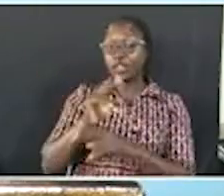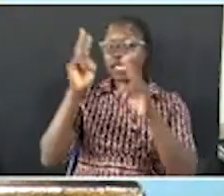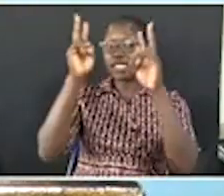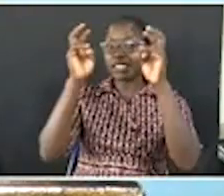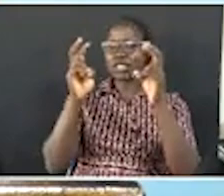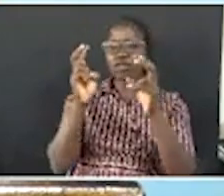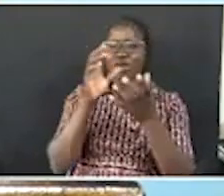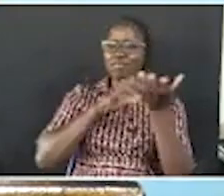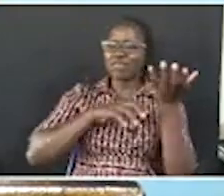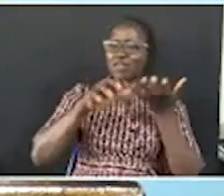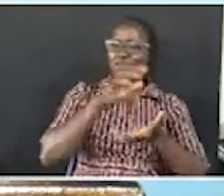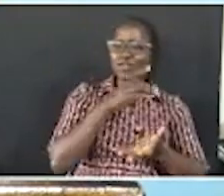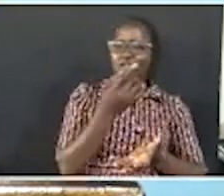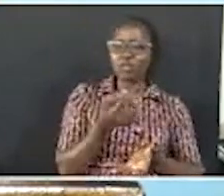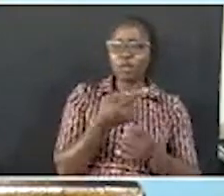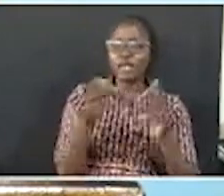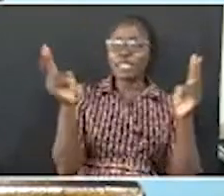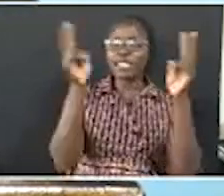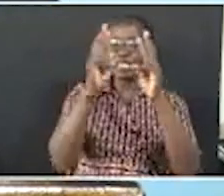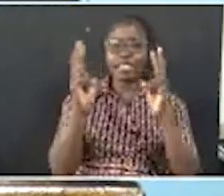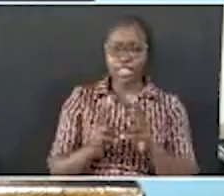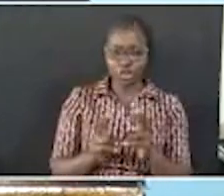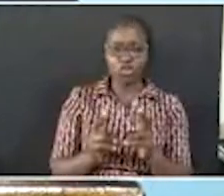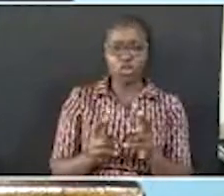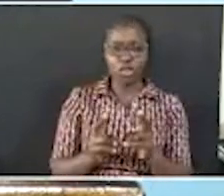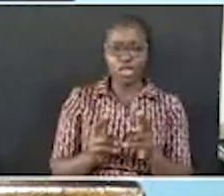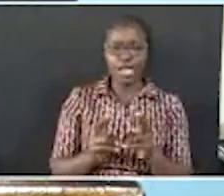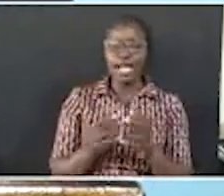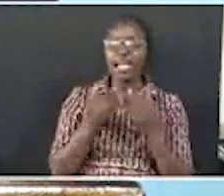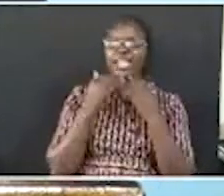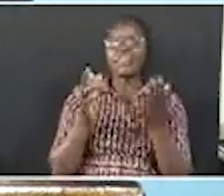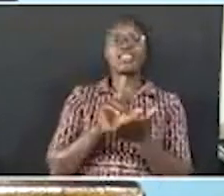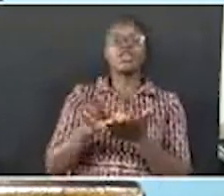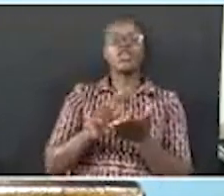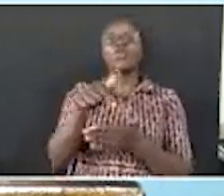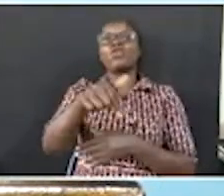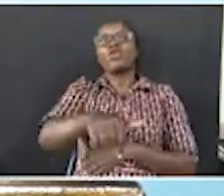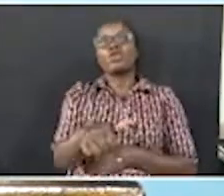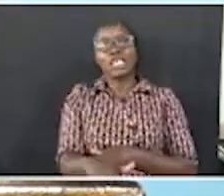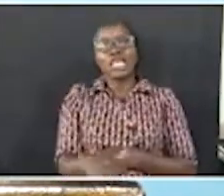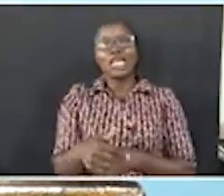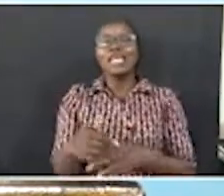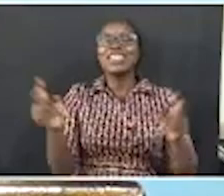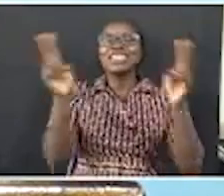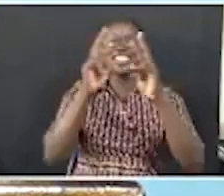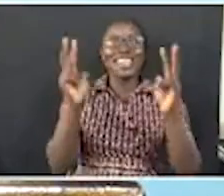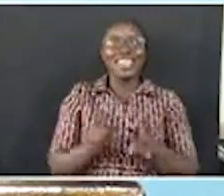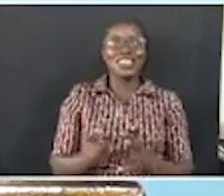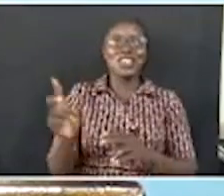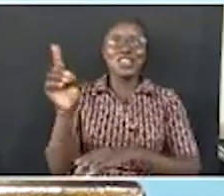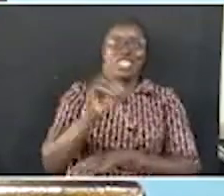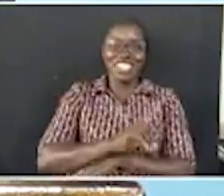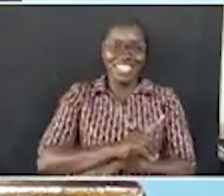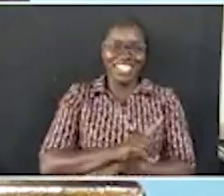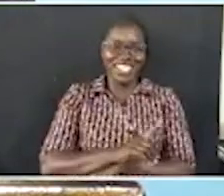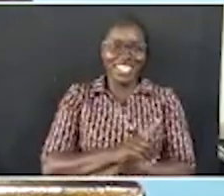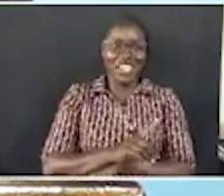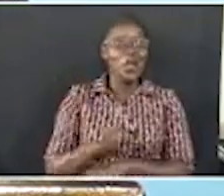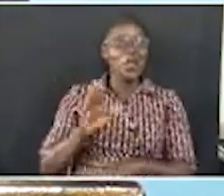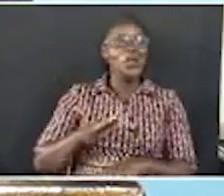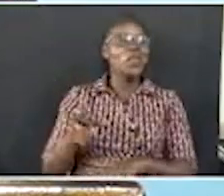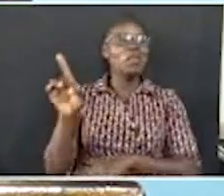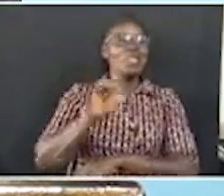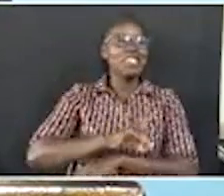be confusing, but it is international. There is nothing local today. It's International